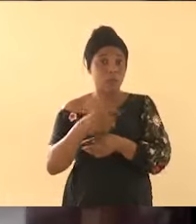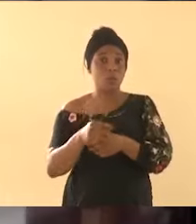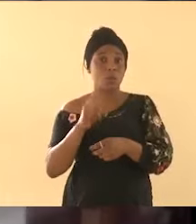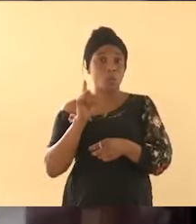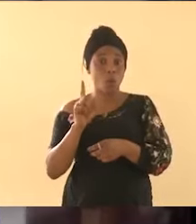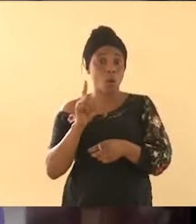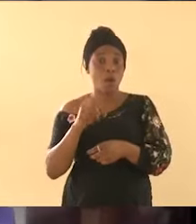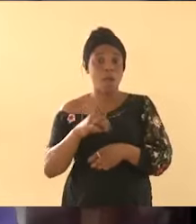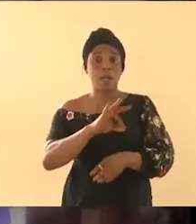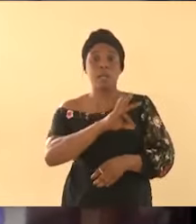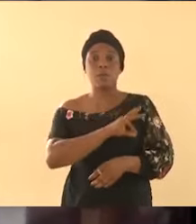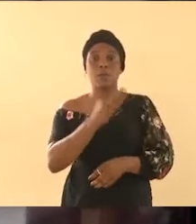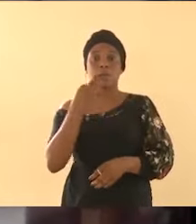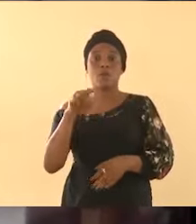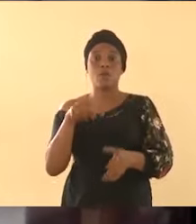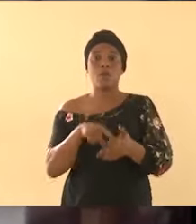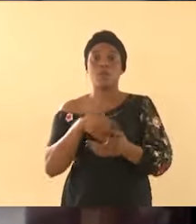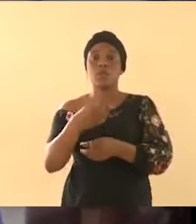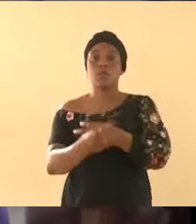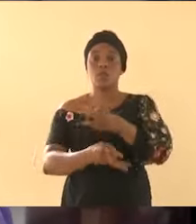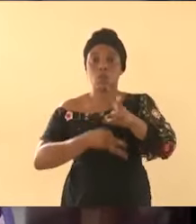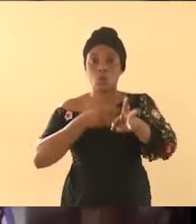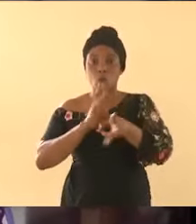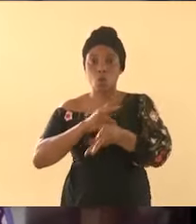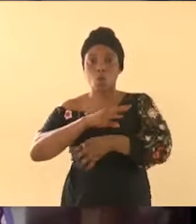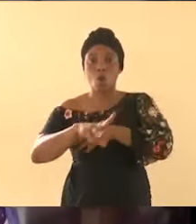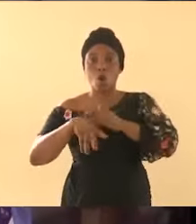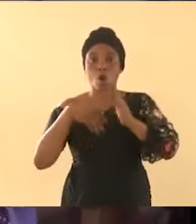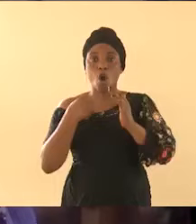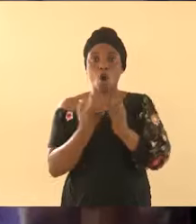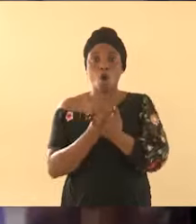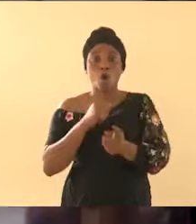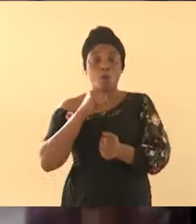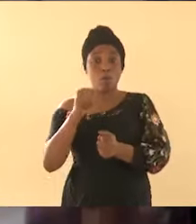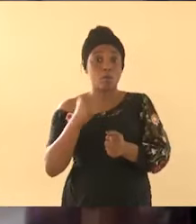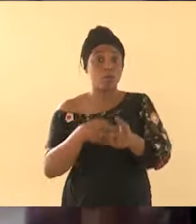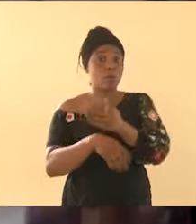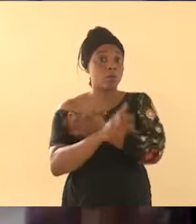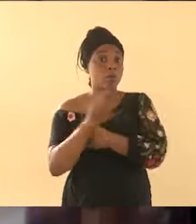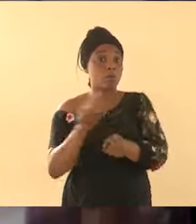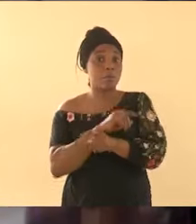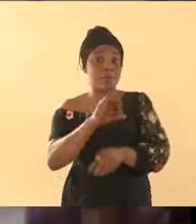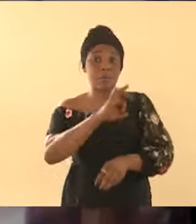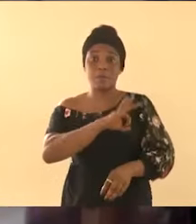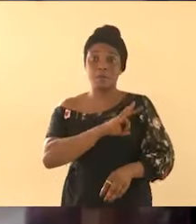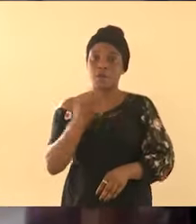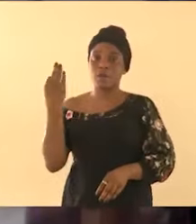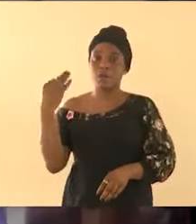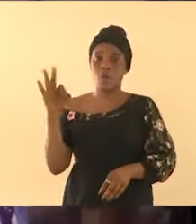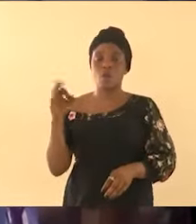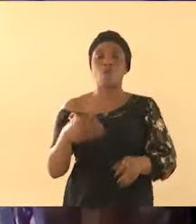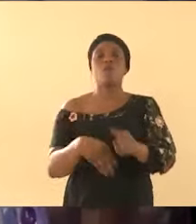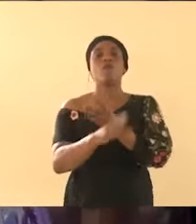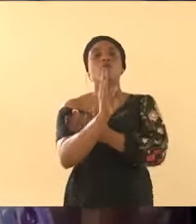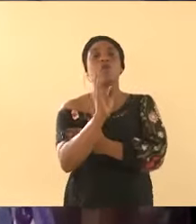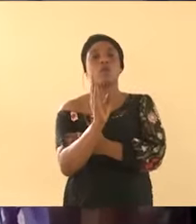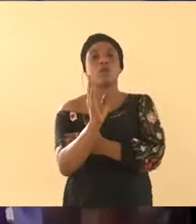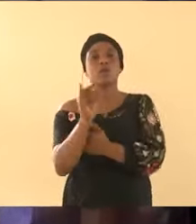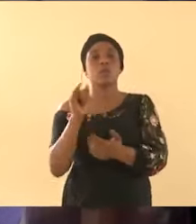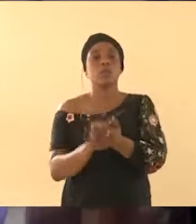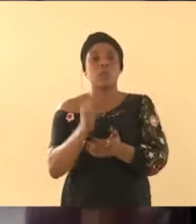which is about this world and the benefits of this world. Or, not God, but the benefits